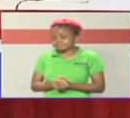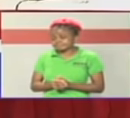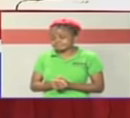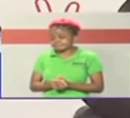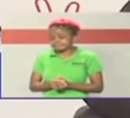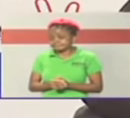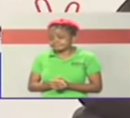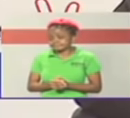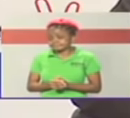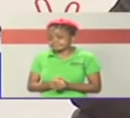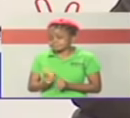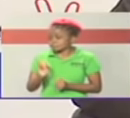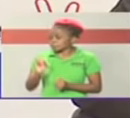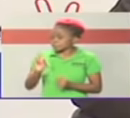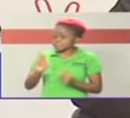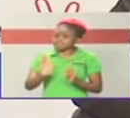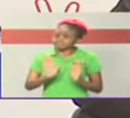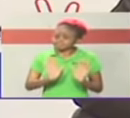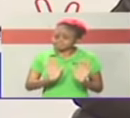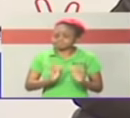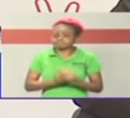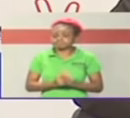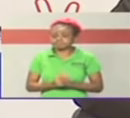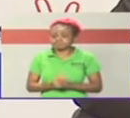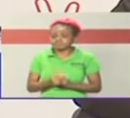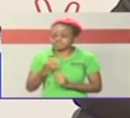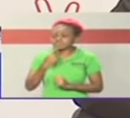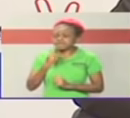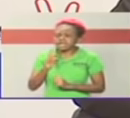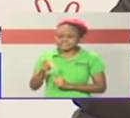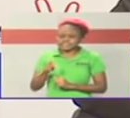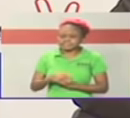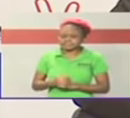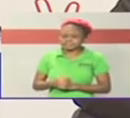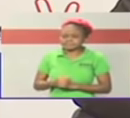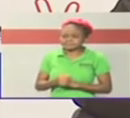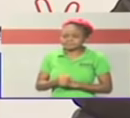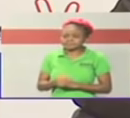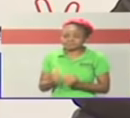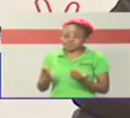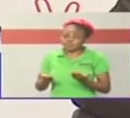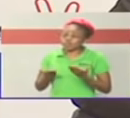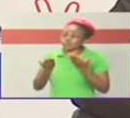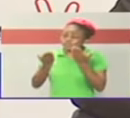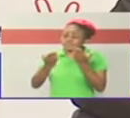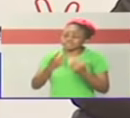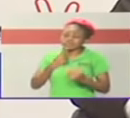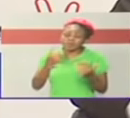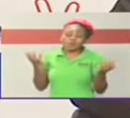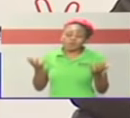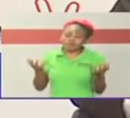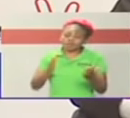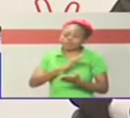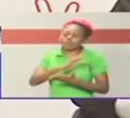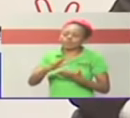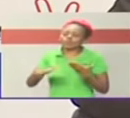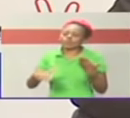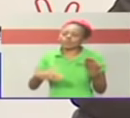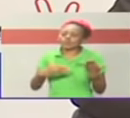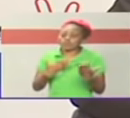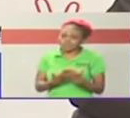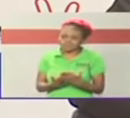question, Dr. Deyalsingh here. So, in terms of the advice, all persons, unless